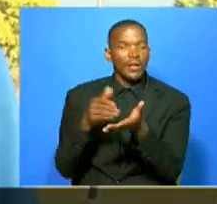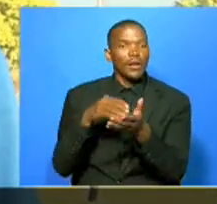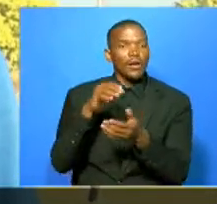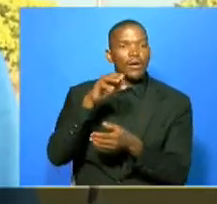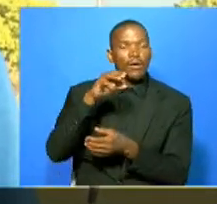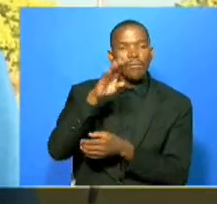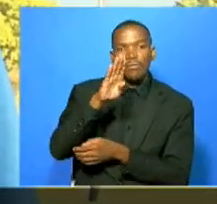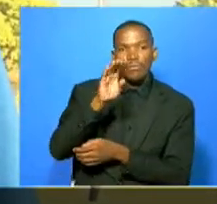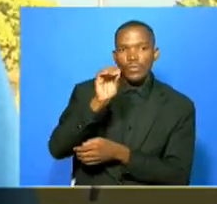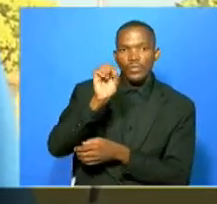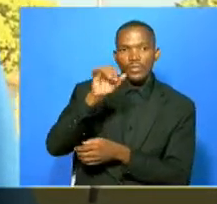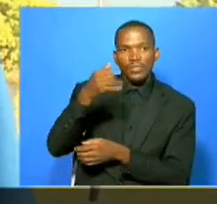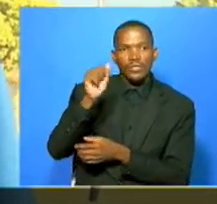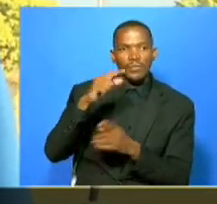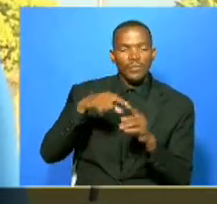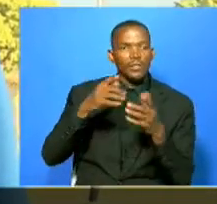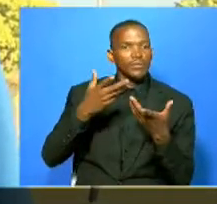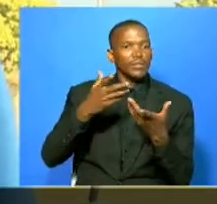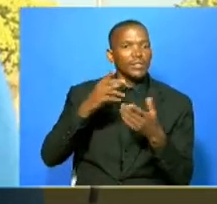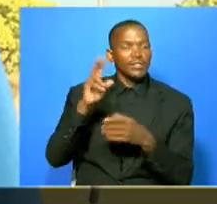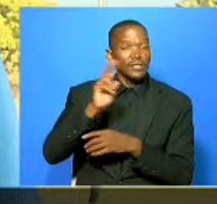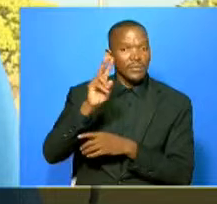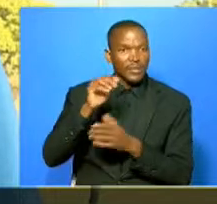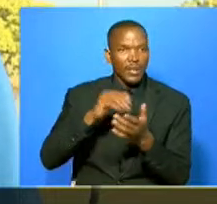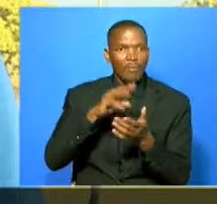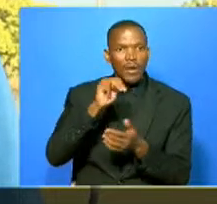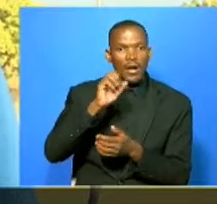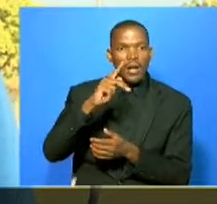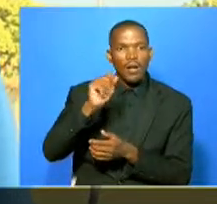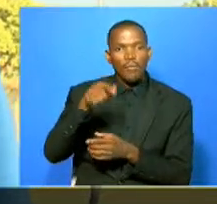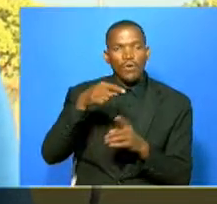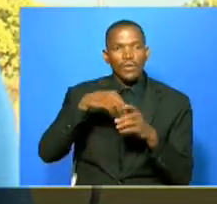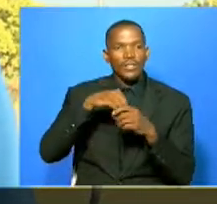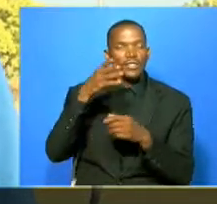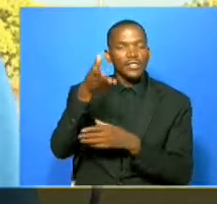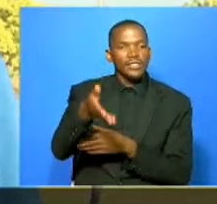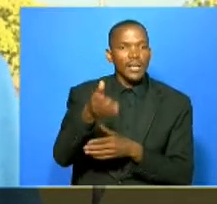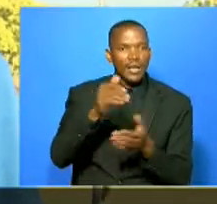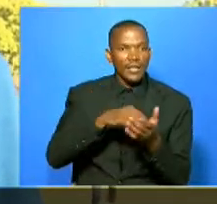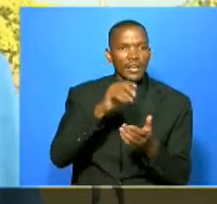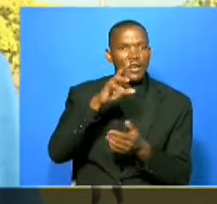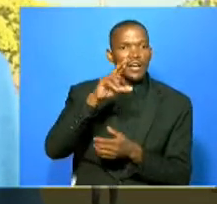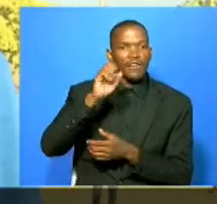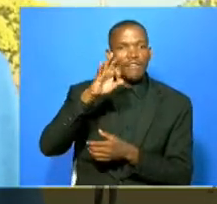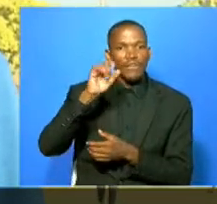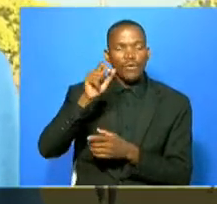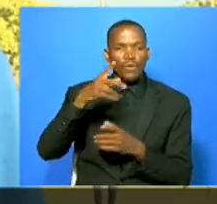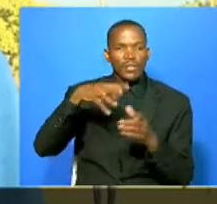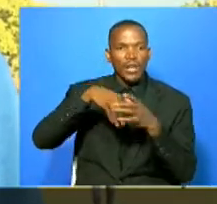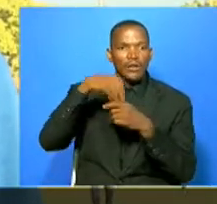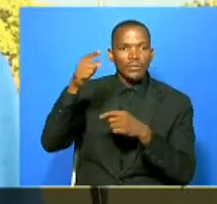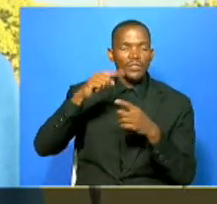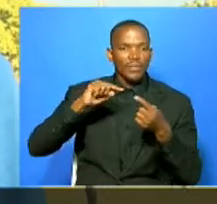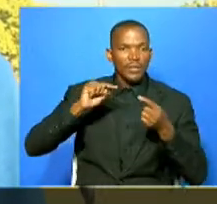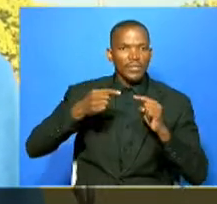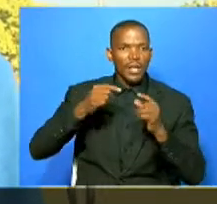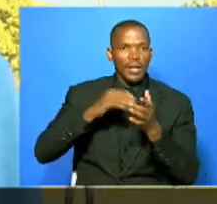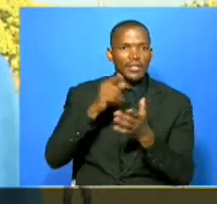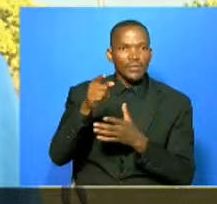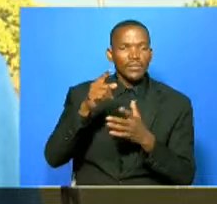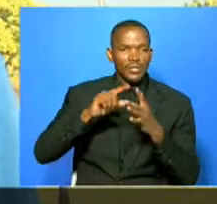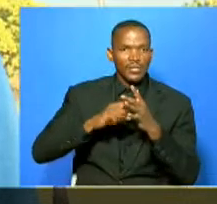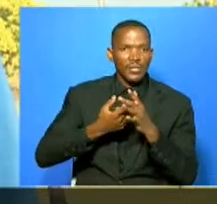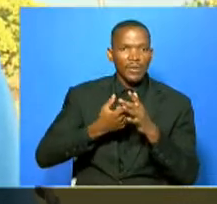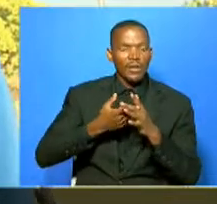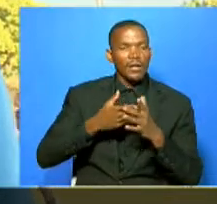playing South Africa. Sundowns Mokgabo Thanda is here. She's playing Zambia. Refilwe Tholakele is still out injured, but she has started